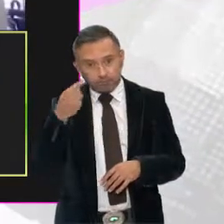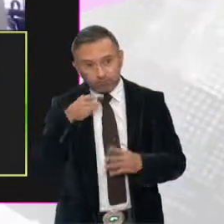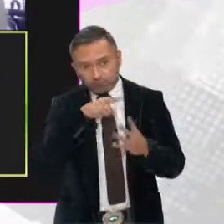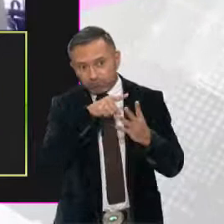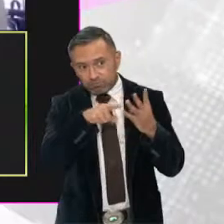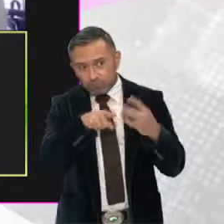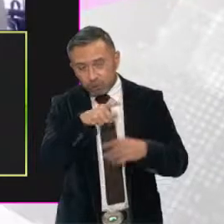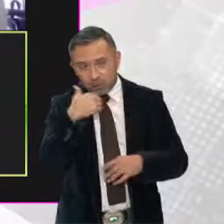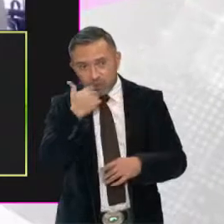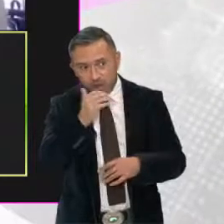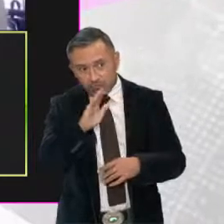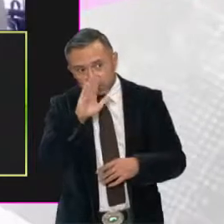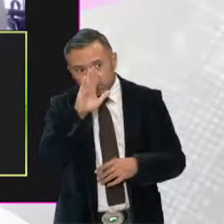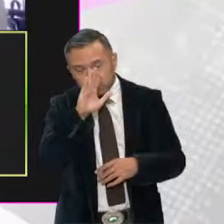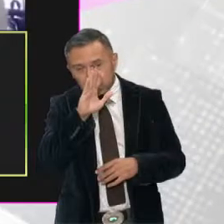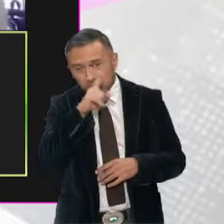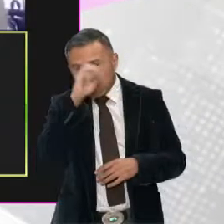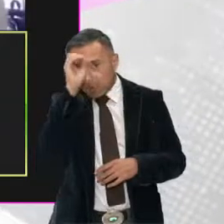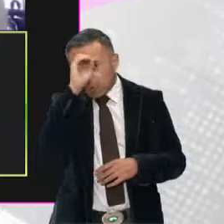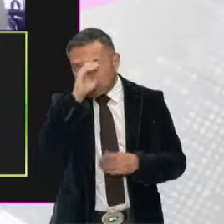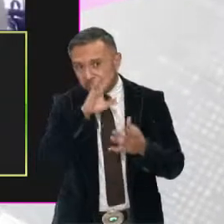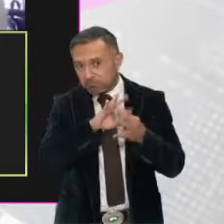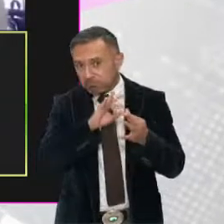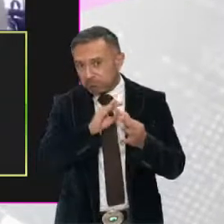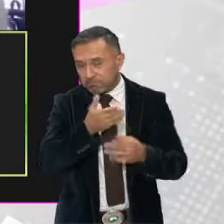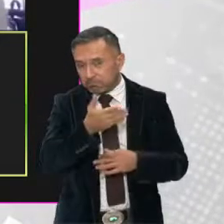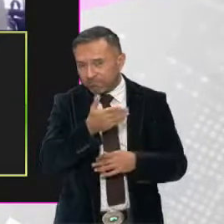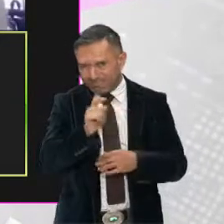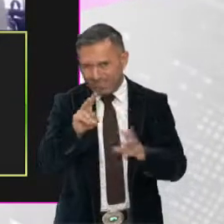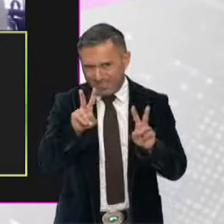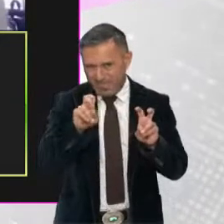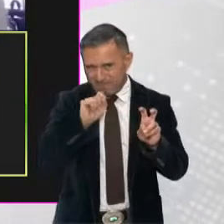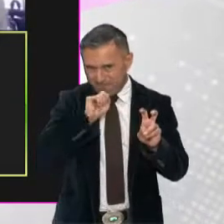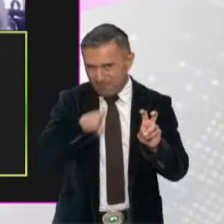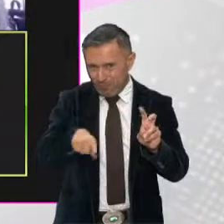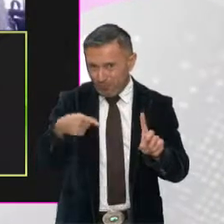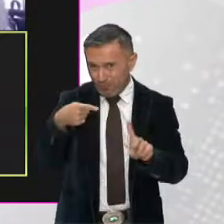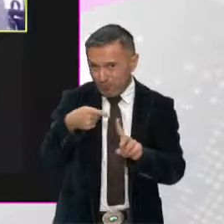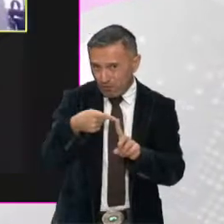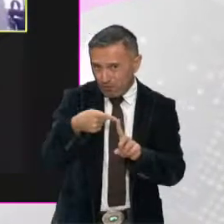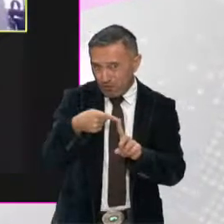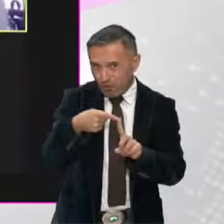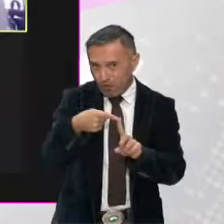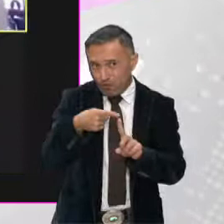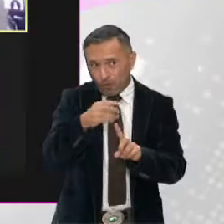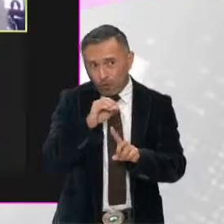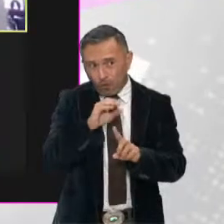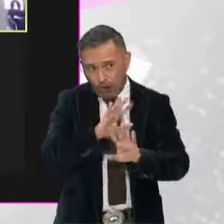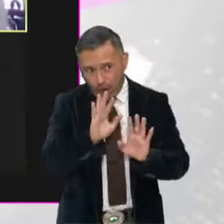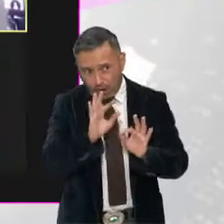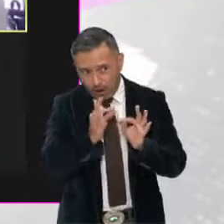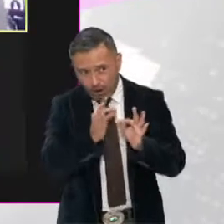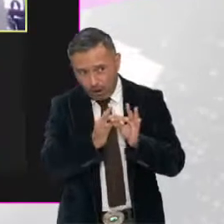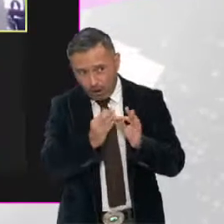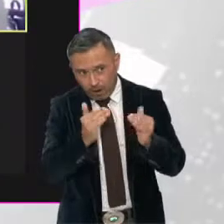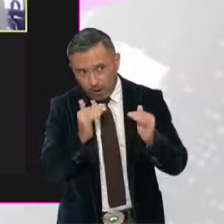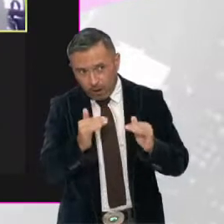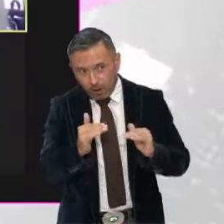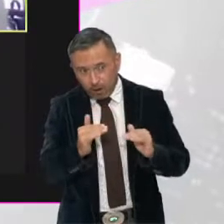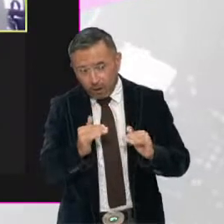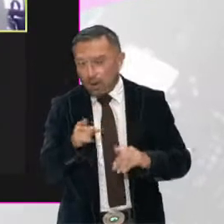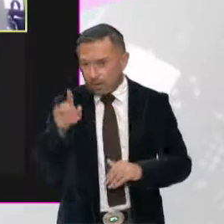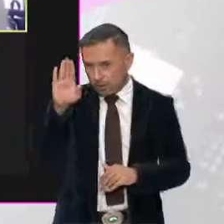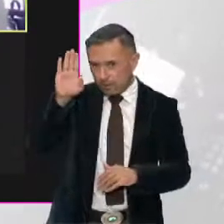quieren compartir sus ideas Does sobre anybody else want to share their